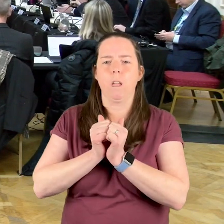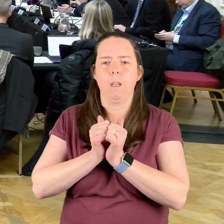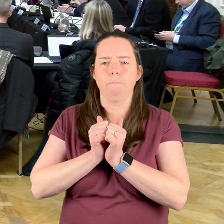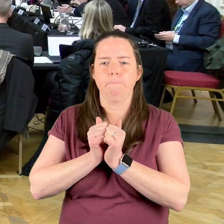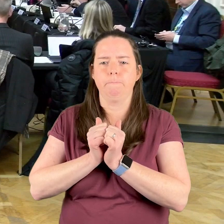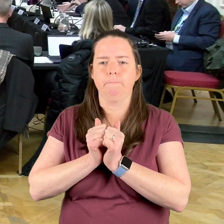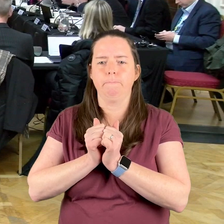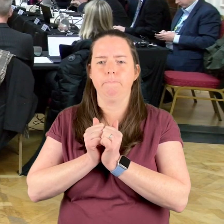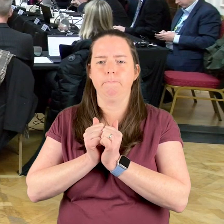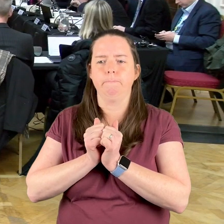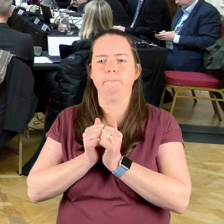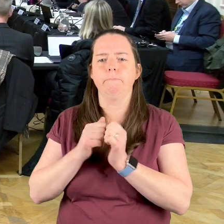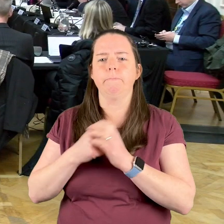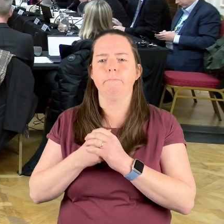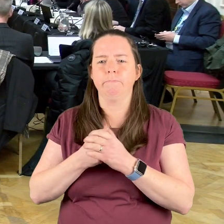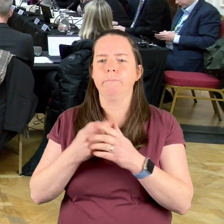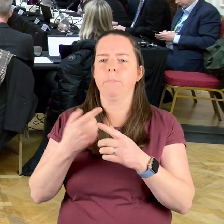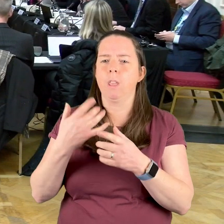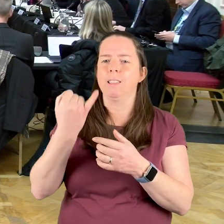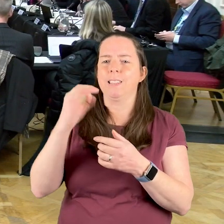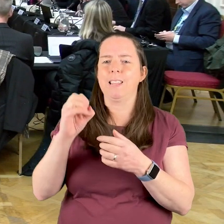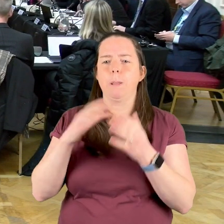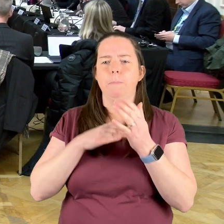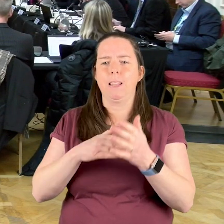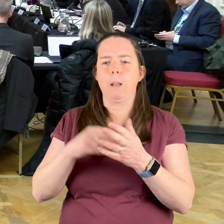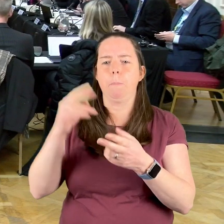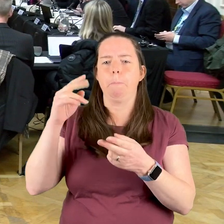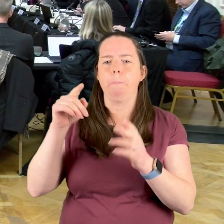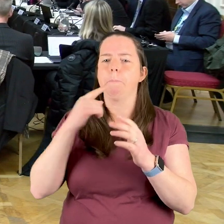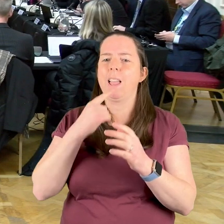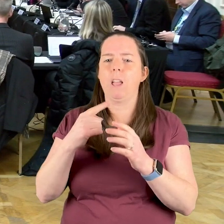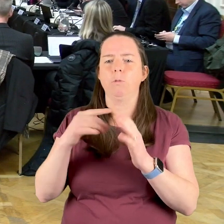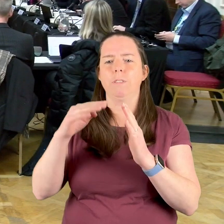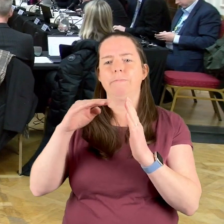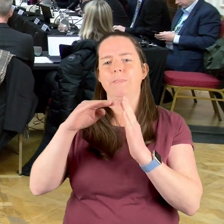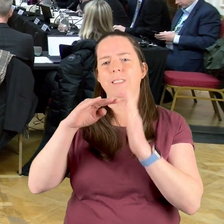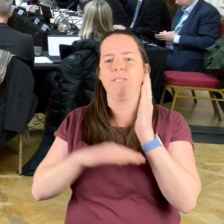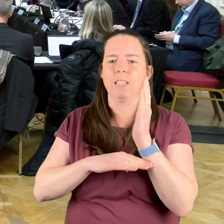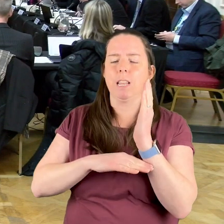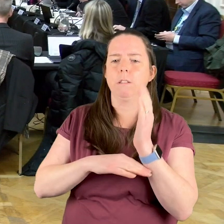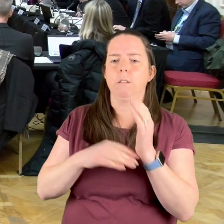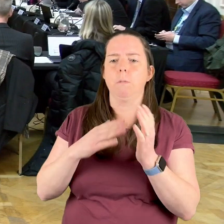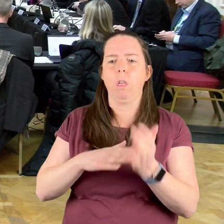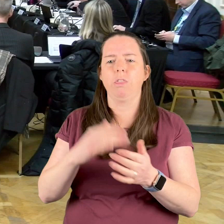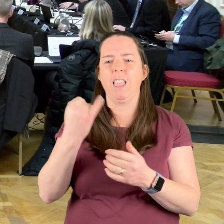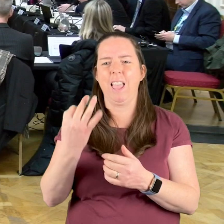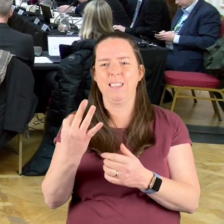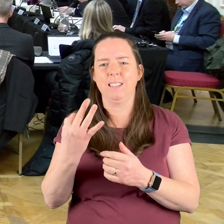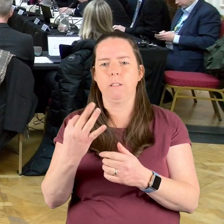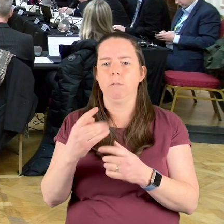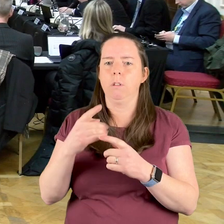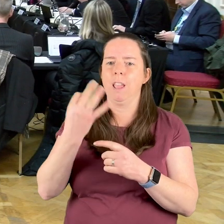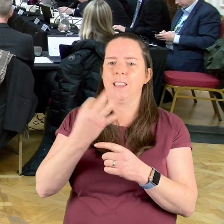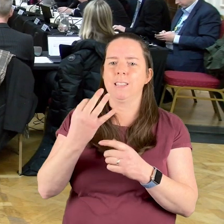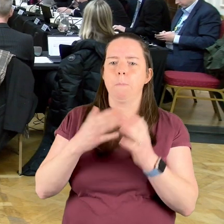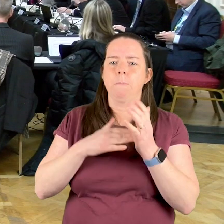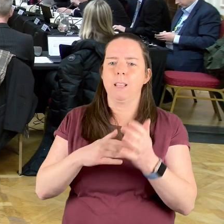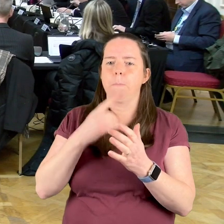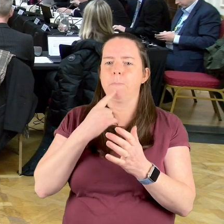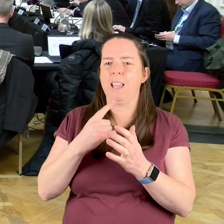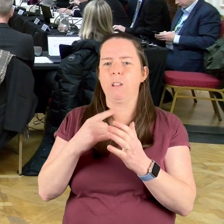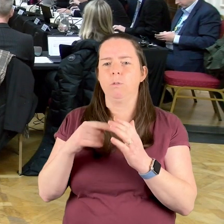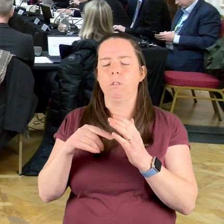confirm that we had a £60 million deficit at month eight, which is £18 million of burst